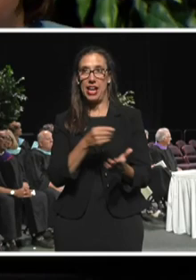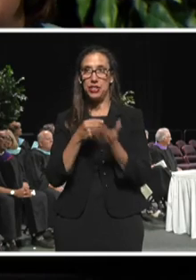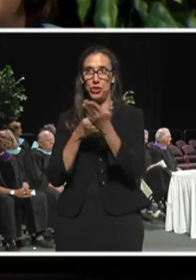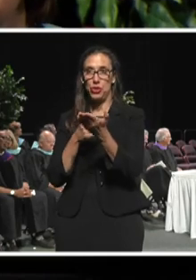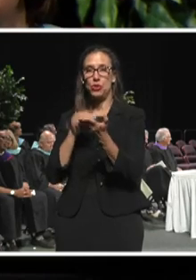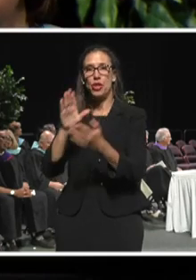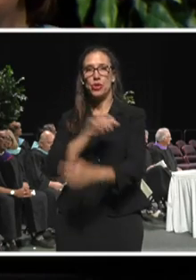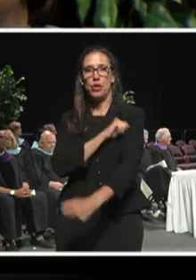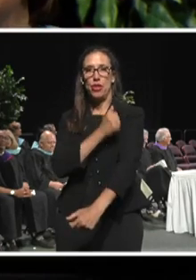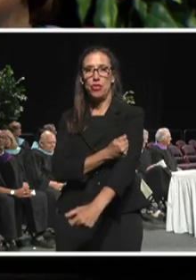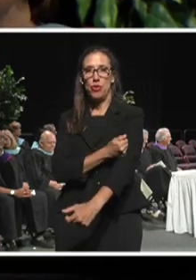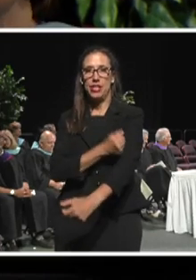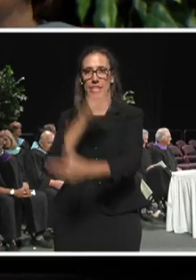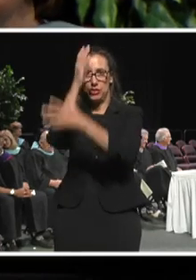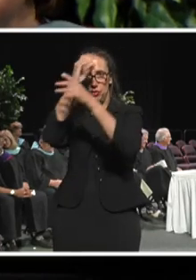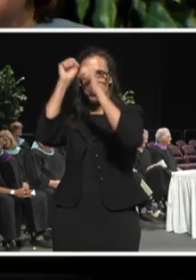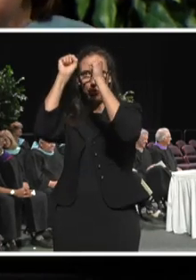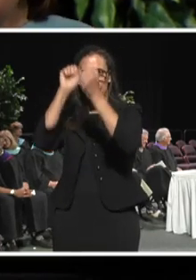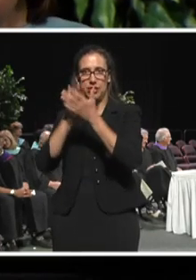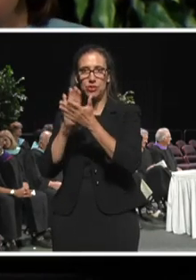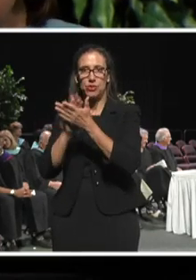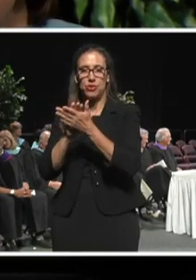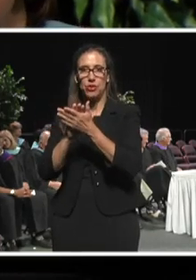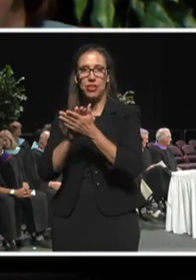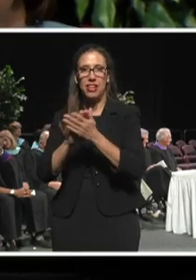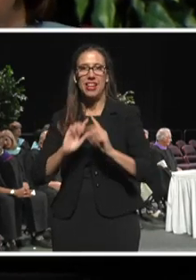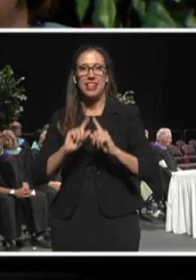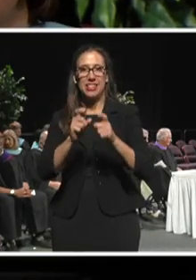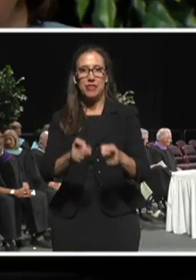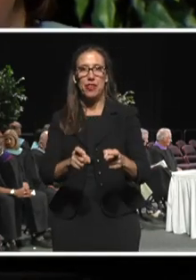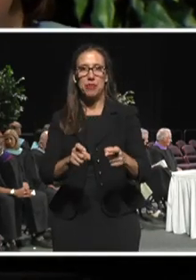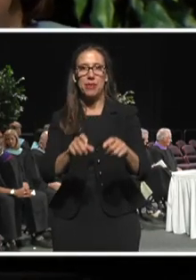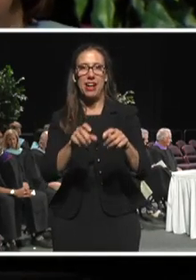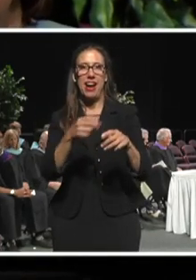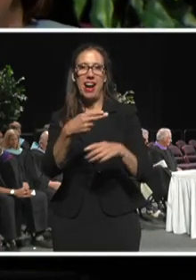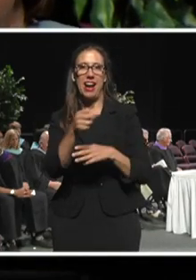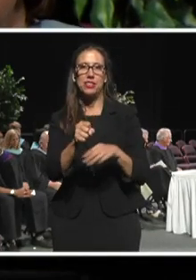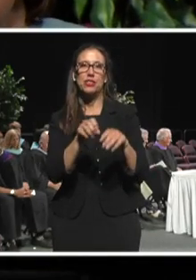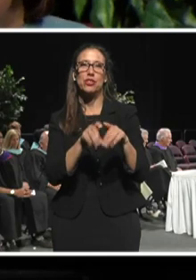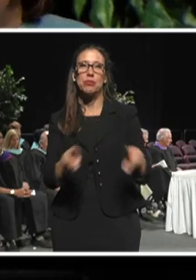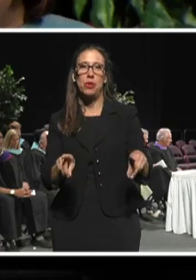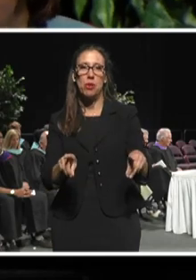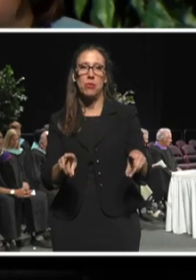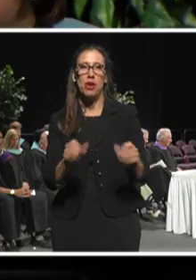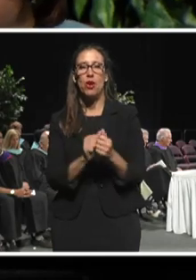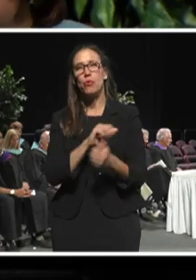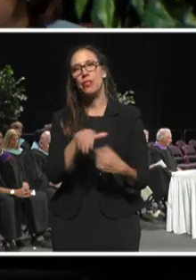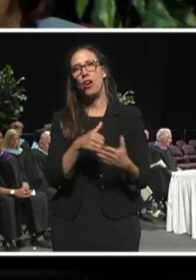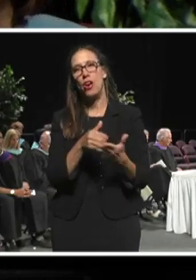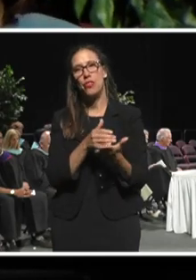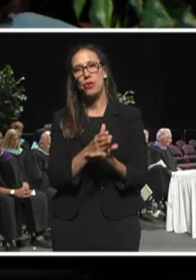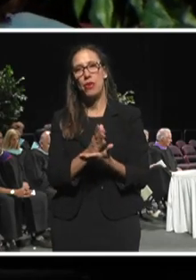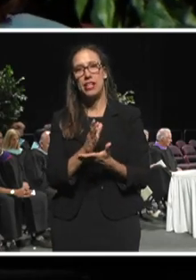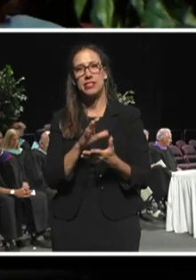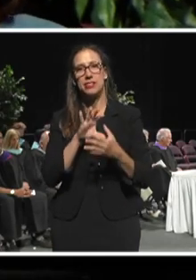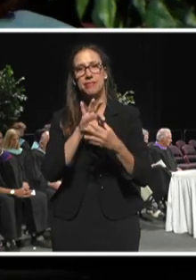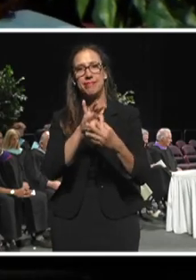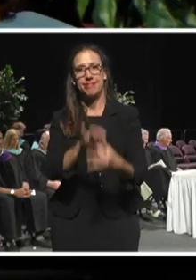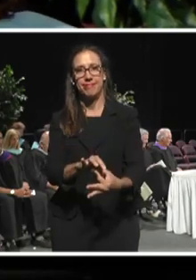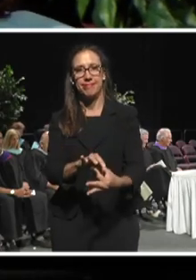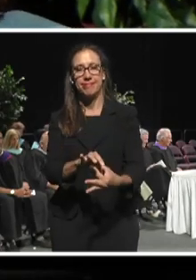your capacity as superintendent of schools, confer upon them a high school diploma with all the rights and